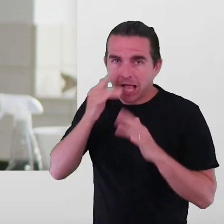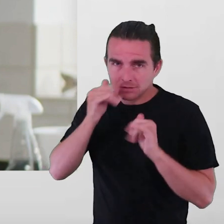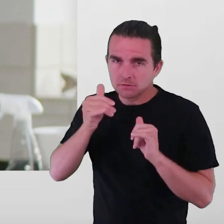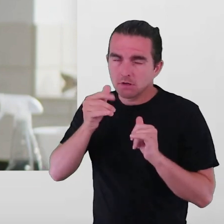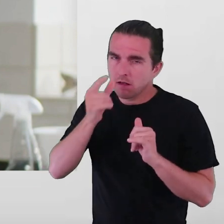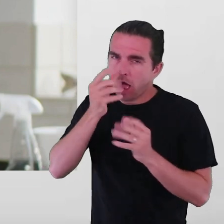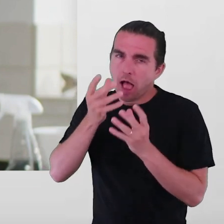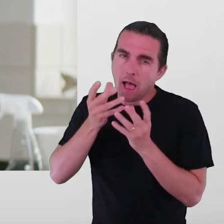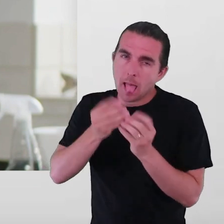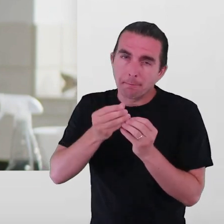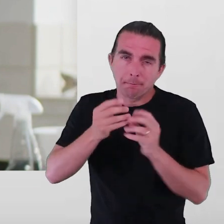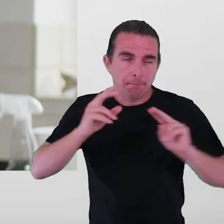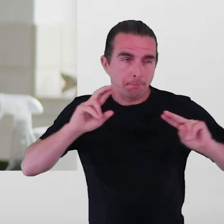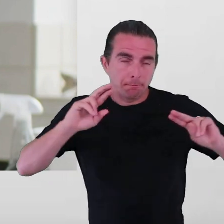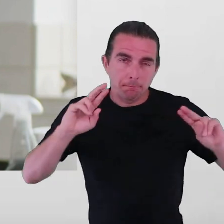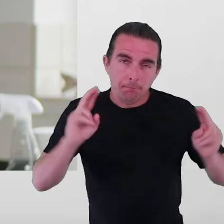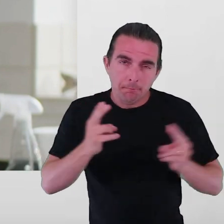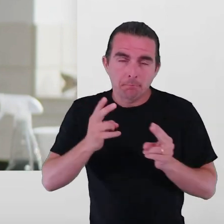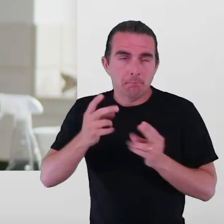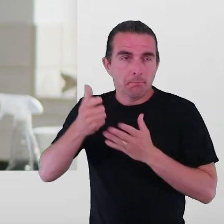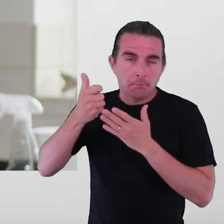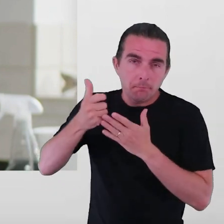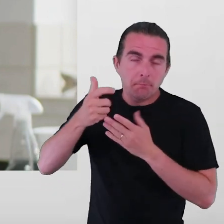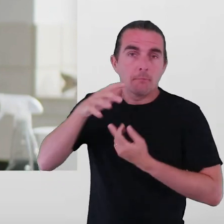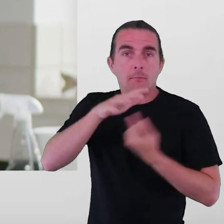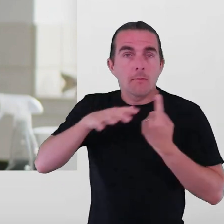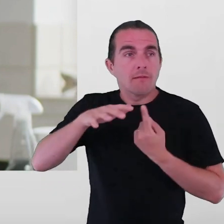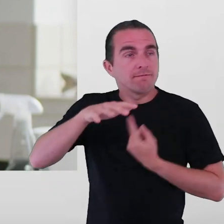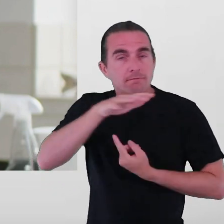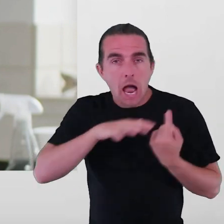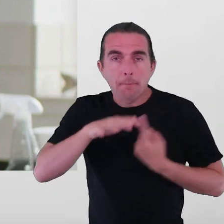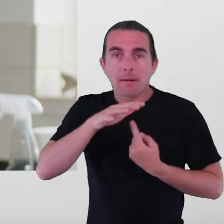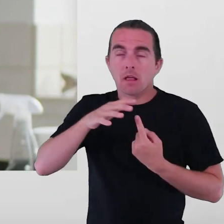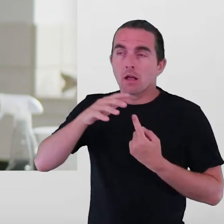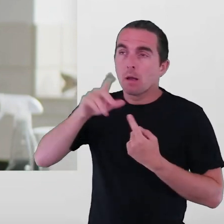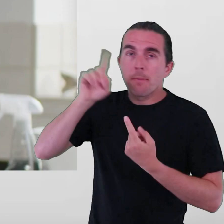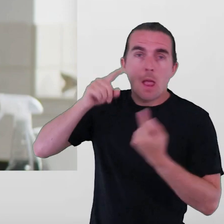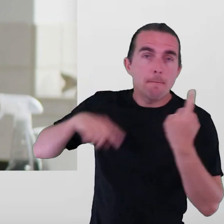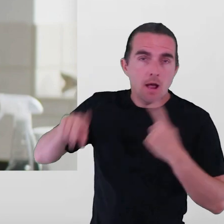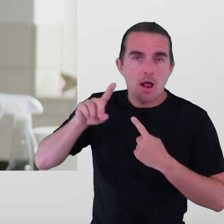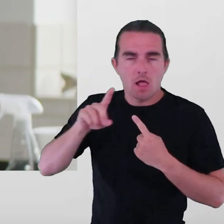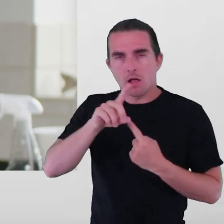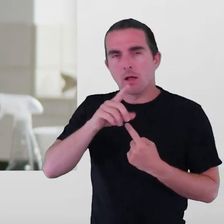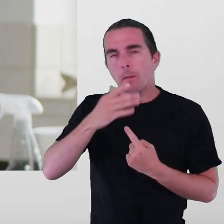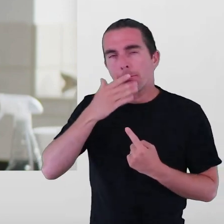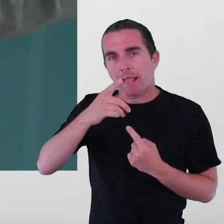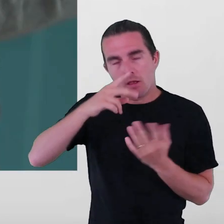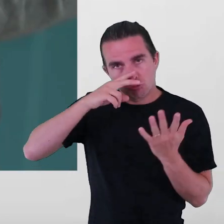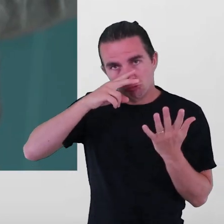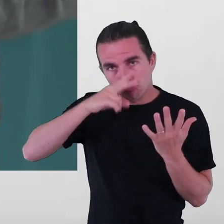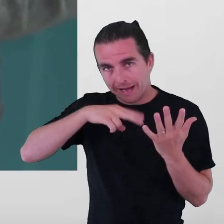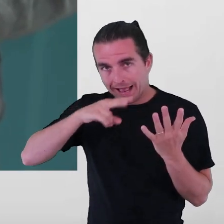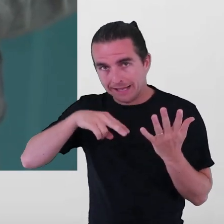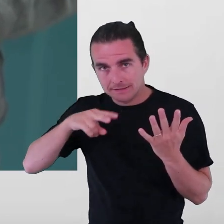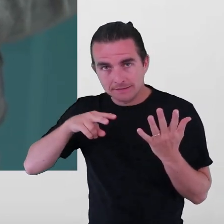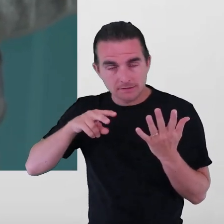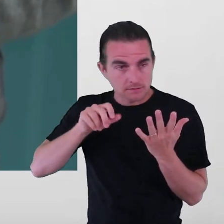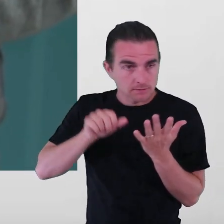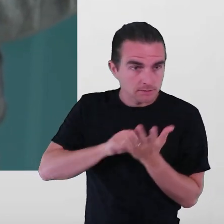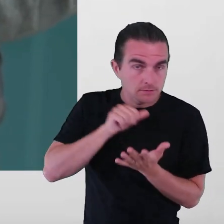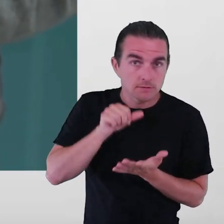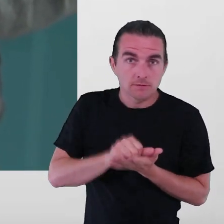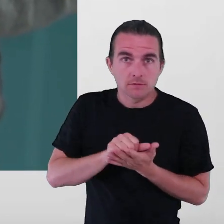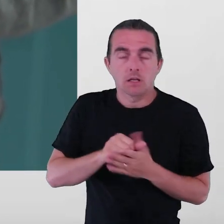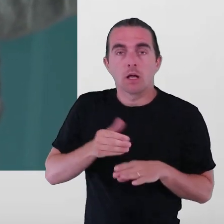can slow the spread and help protect the most vulnerable in our families and communities. Please read